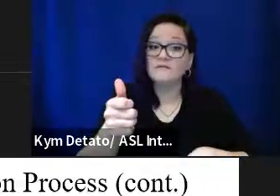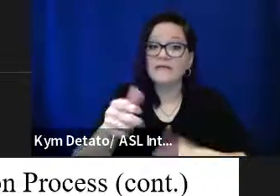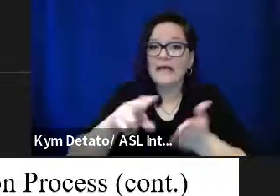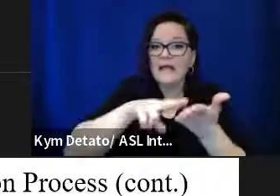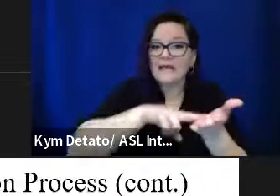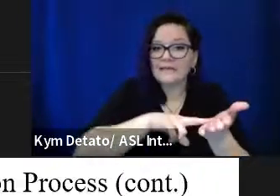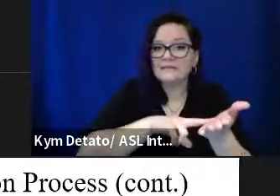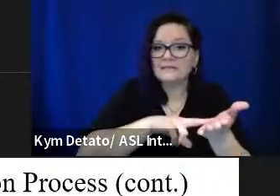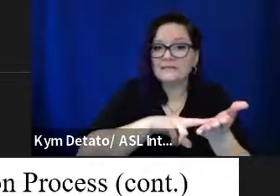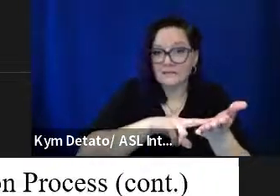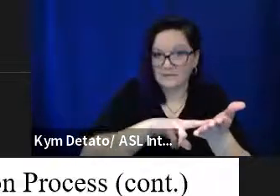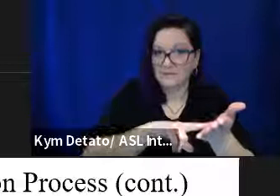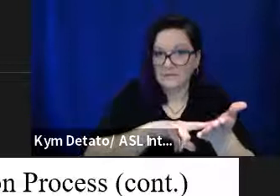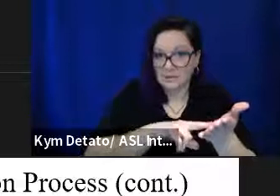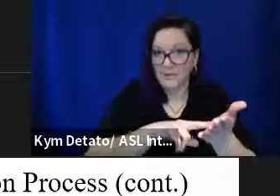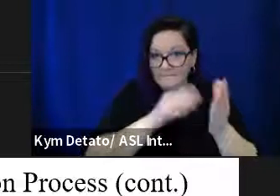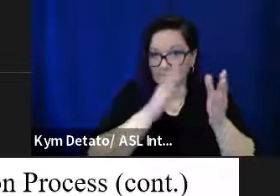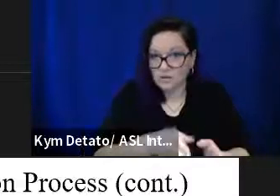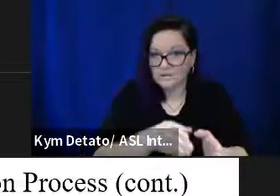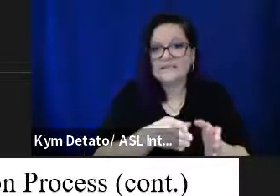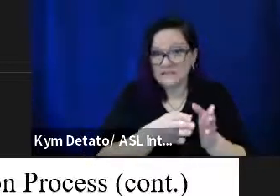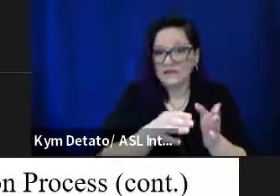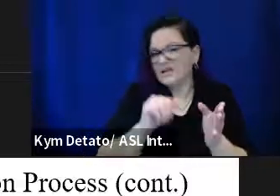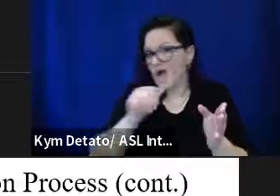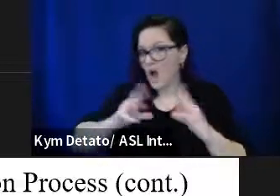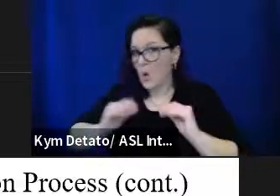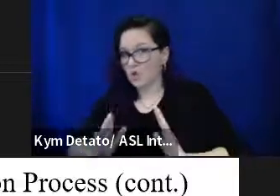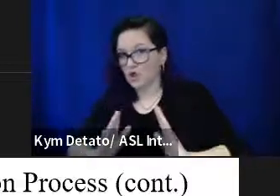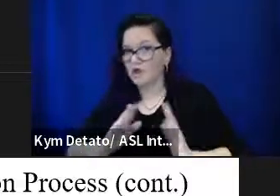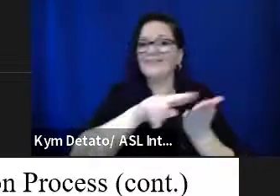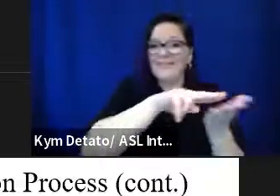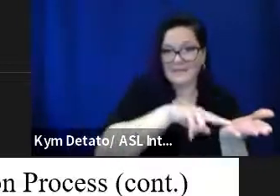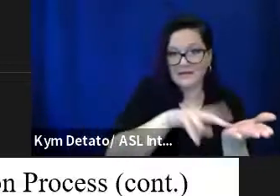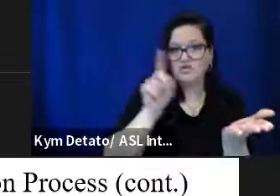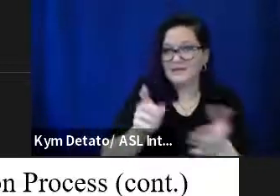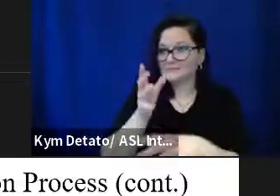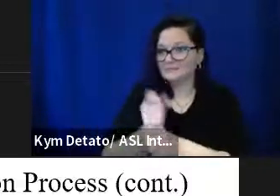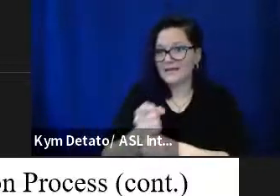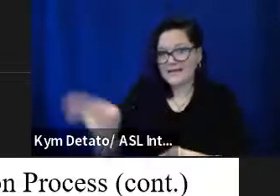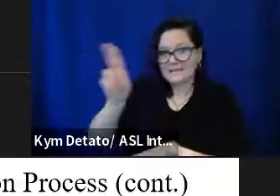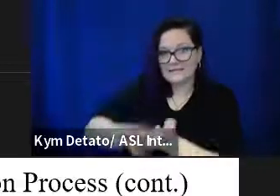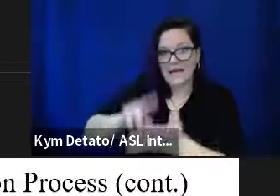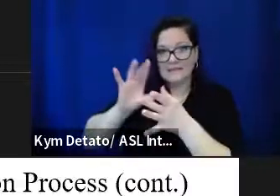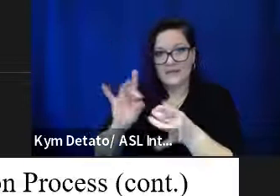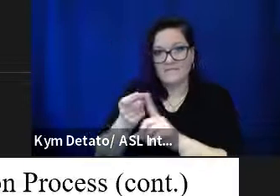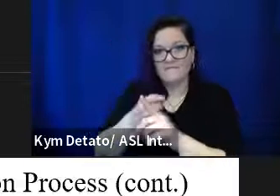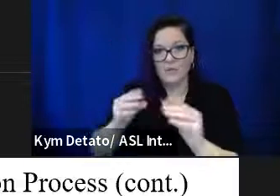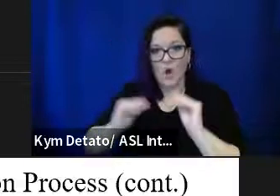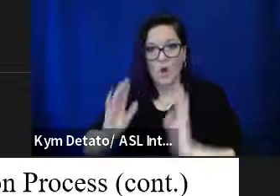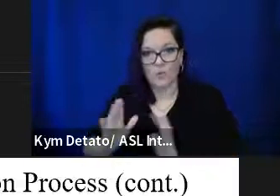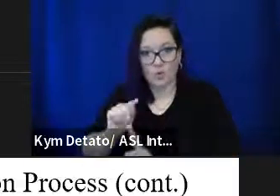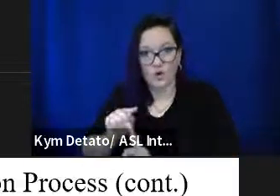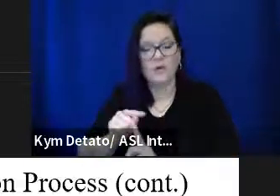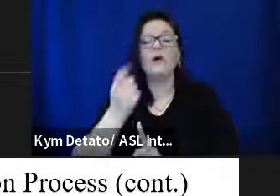owner, not an owner, but a lease tenant of the building, you'll need to get a signed statement of permission from the owner. There is a template of this in